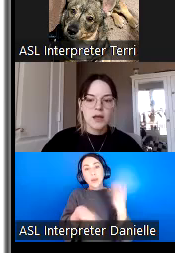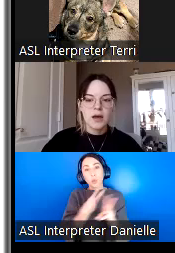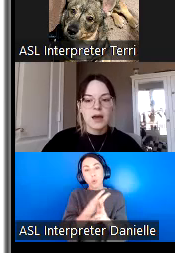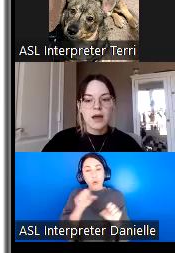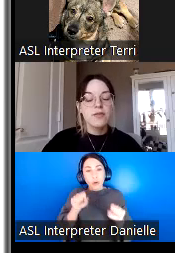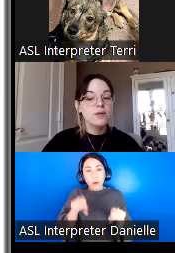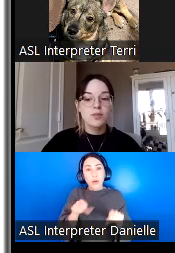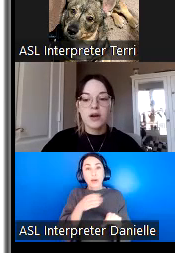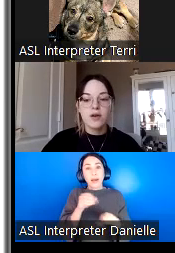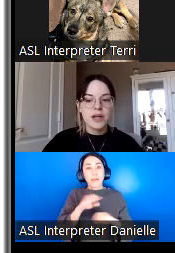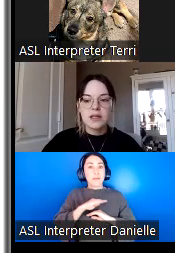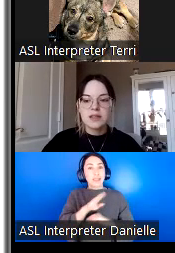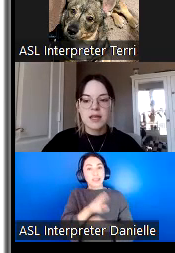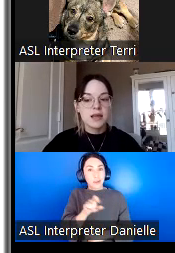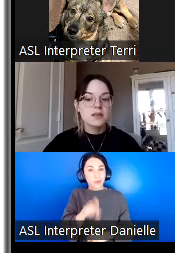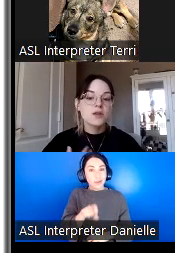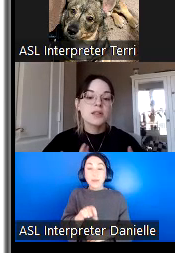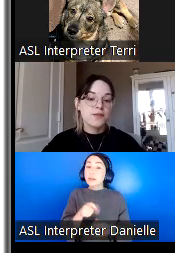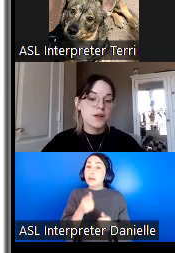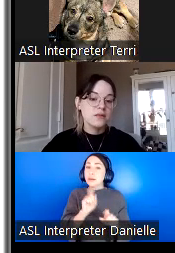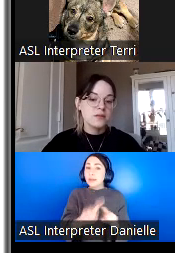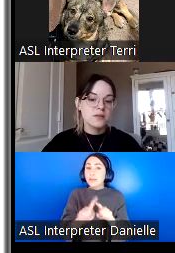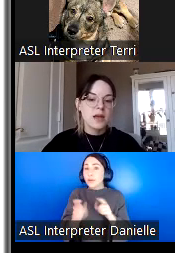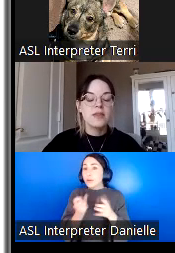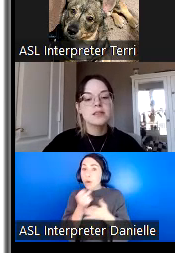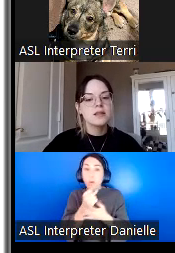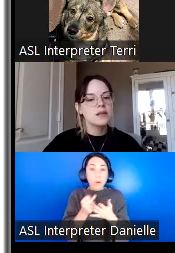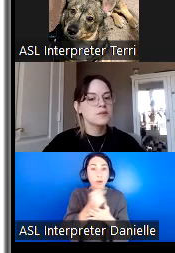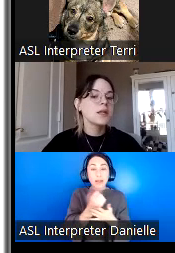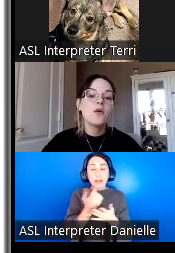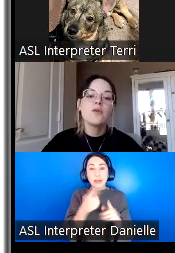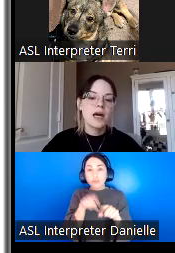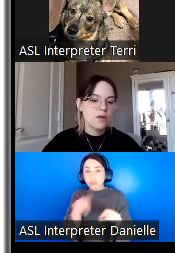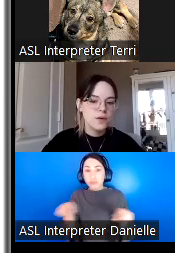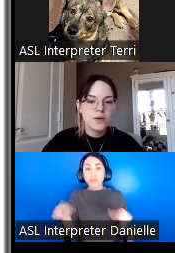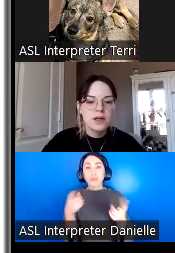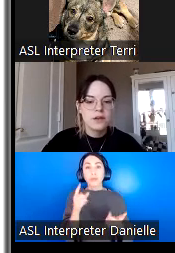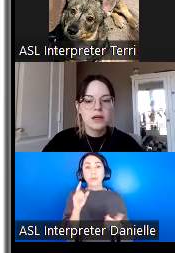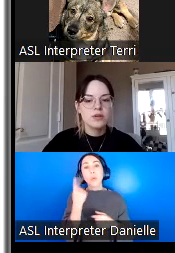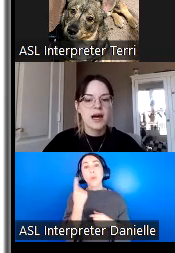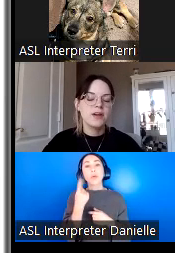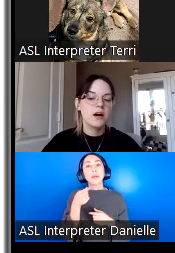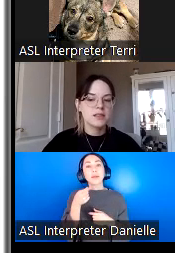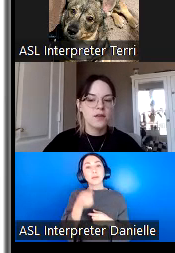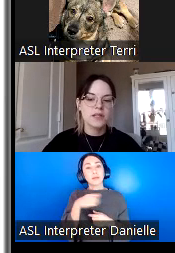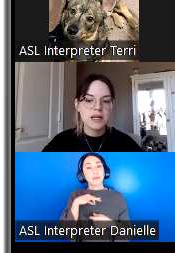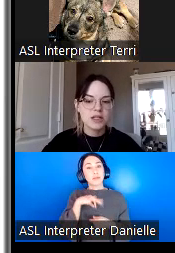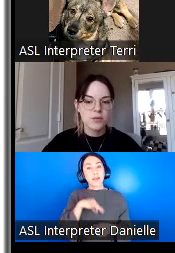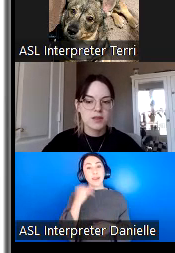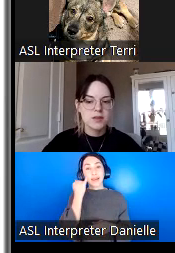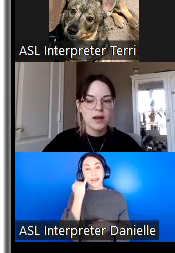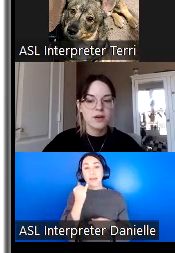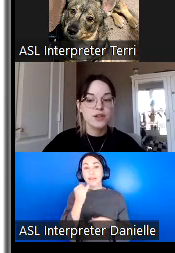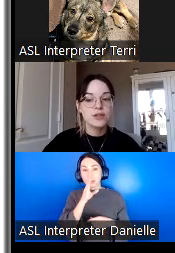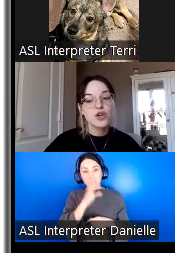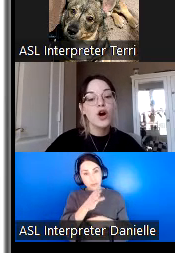client. Everyone's priorities and needs look different, and this is really only helpful if you're able to have an honest